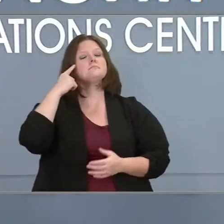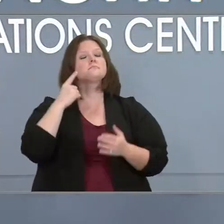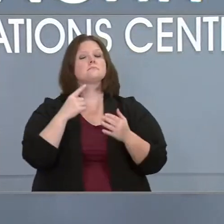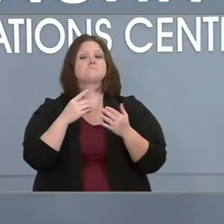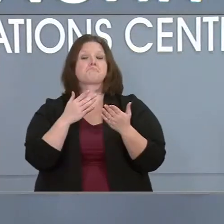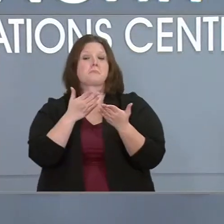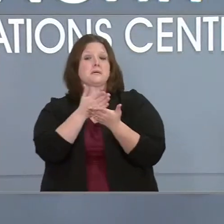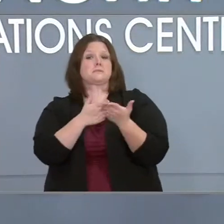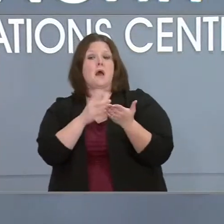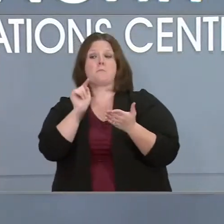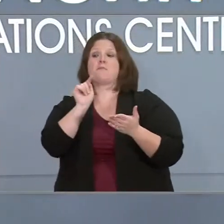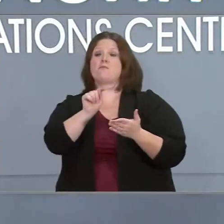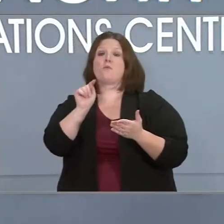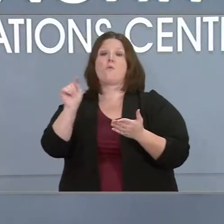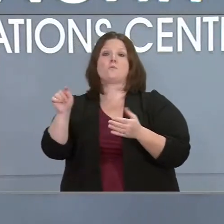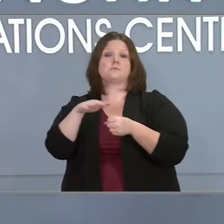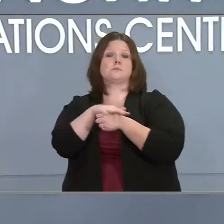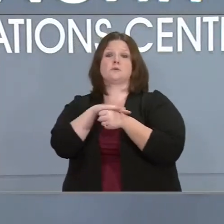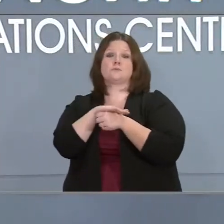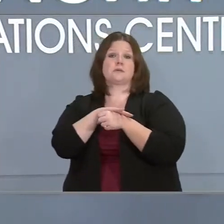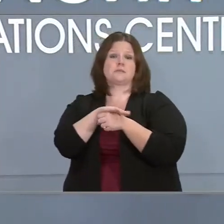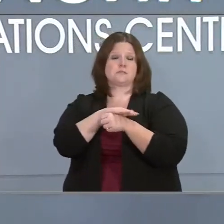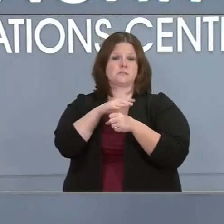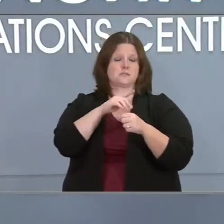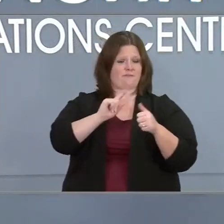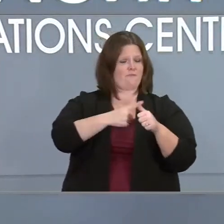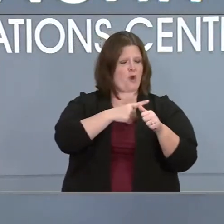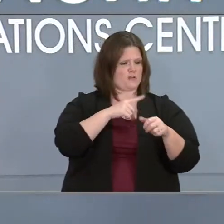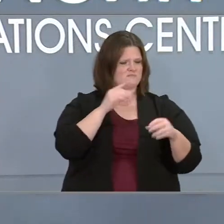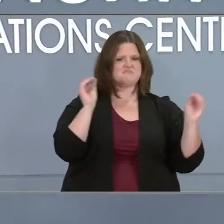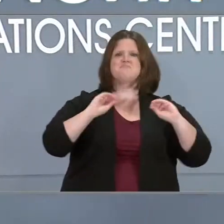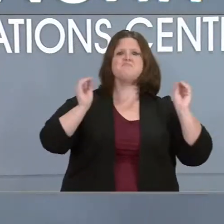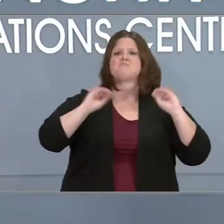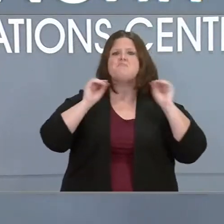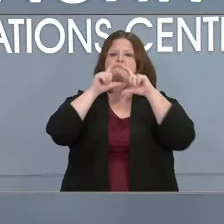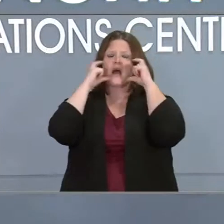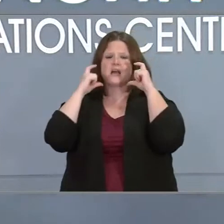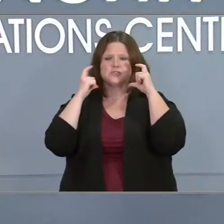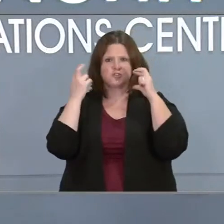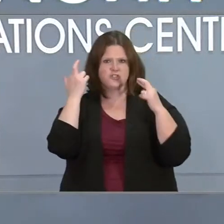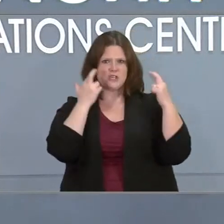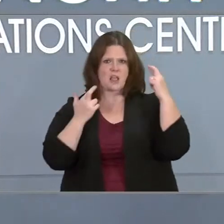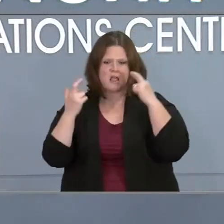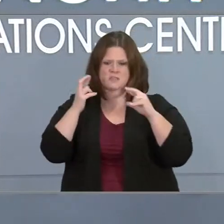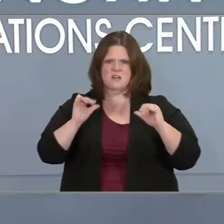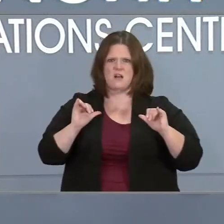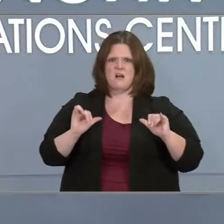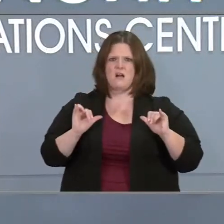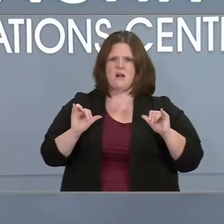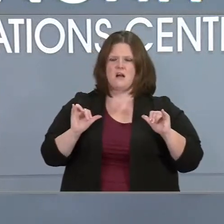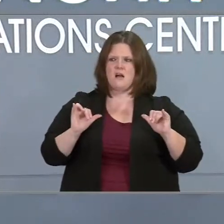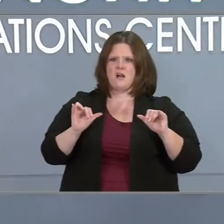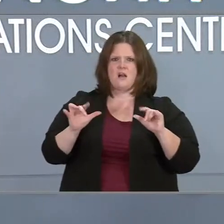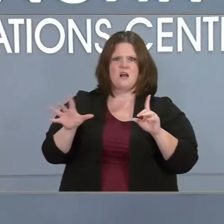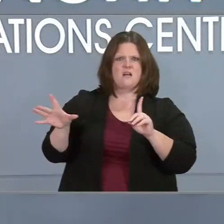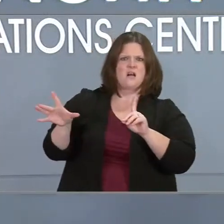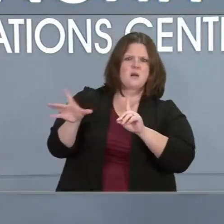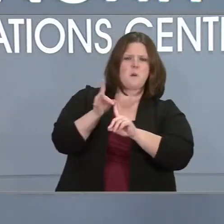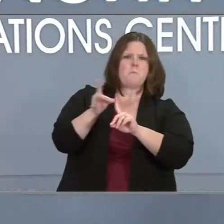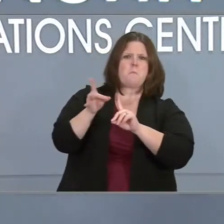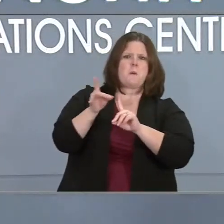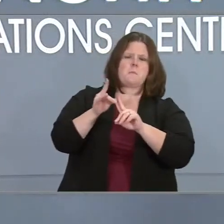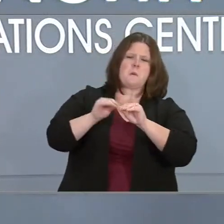did not have mask mandates are finding out is that they have a higher level of the spread